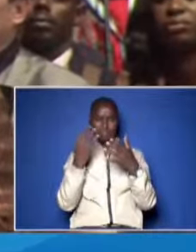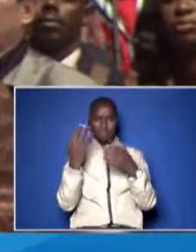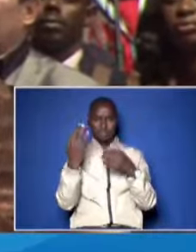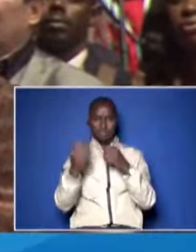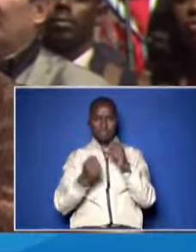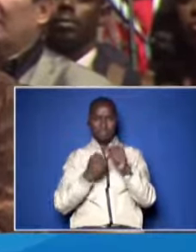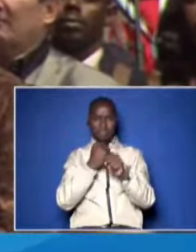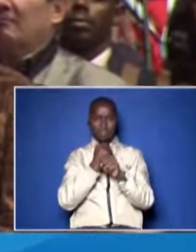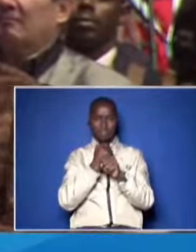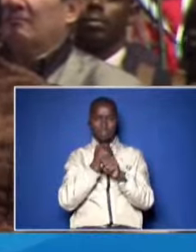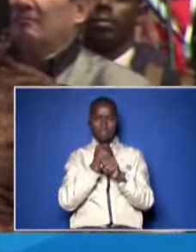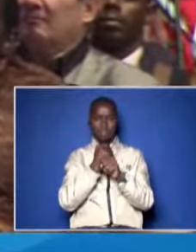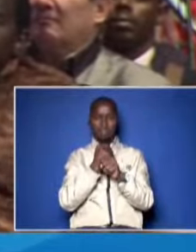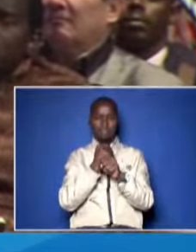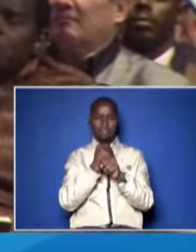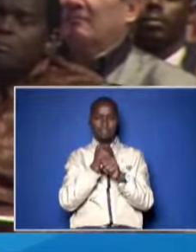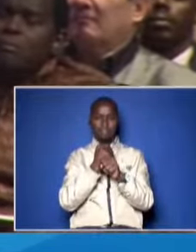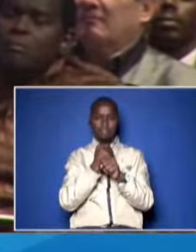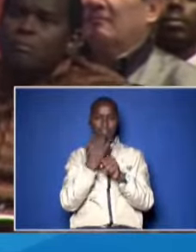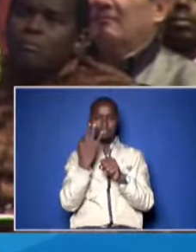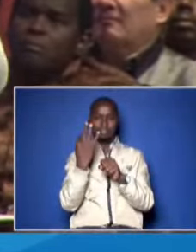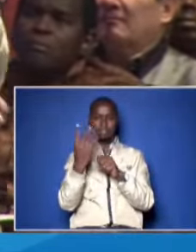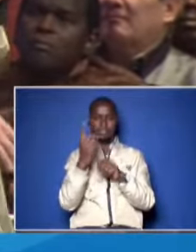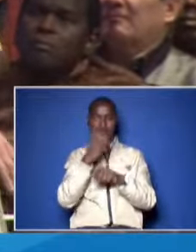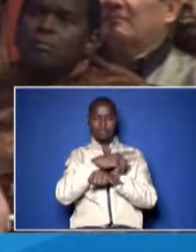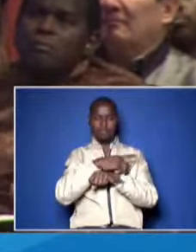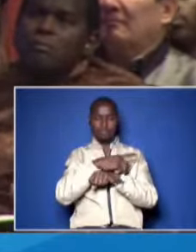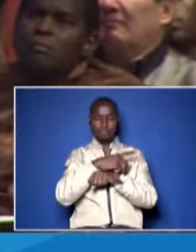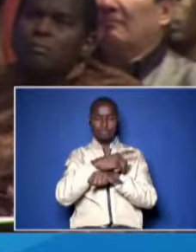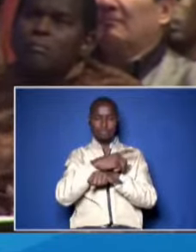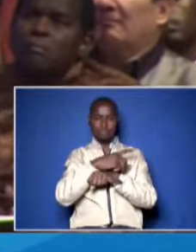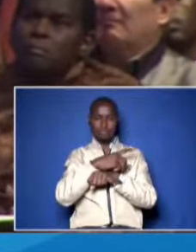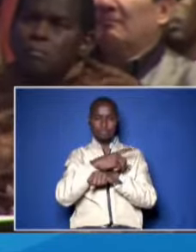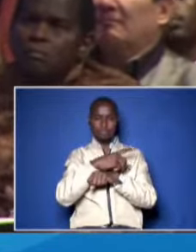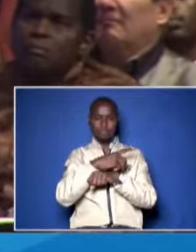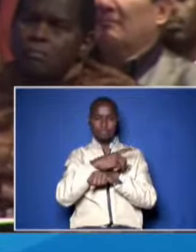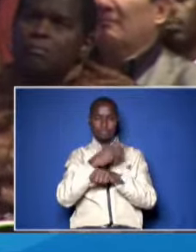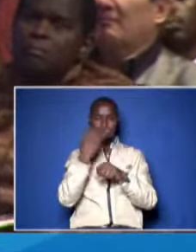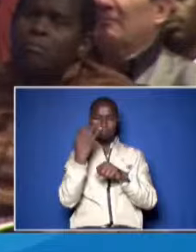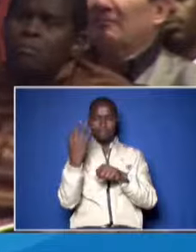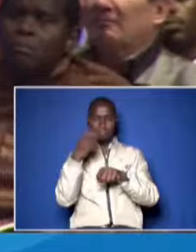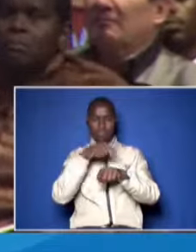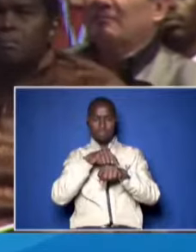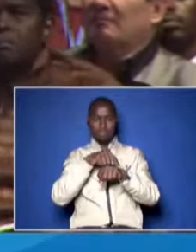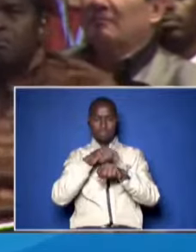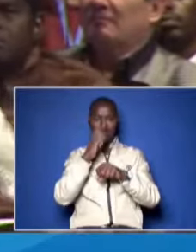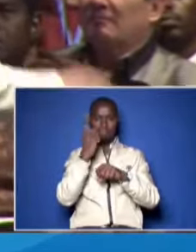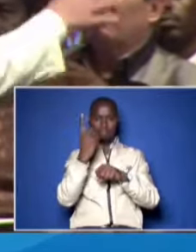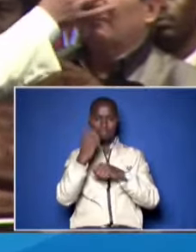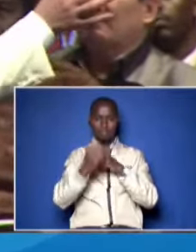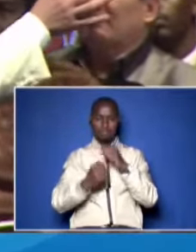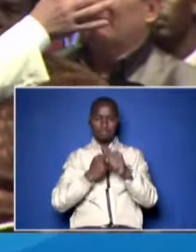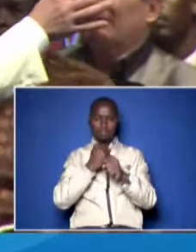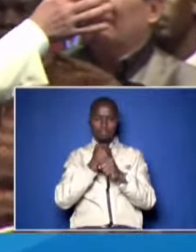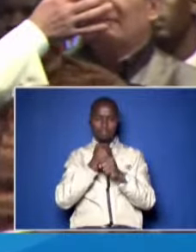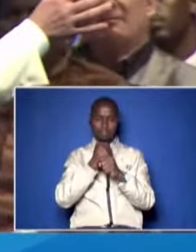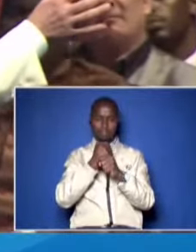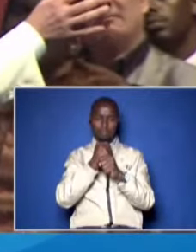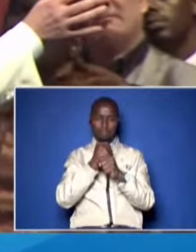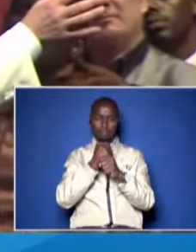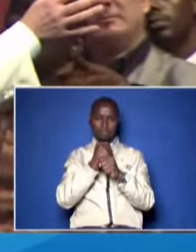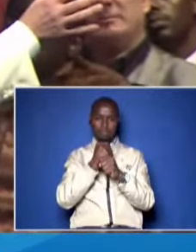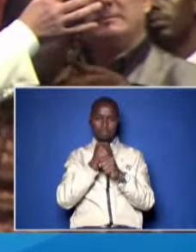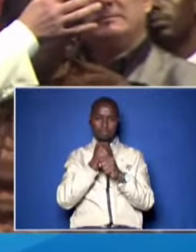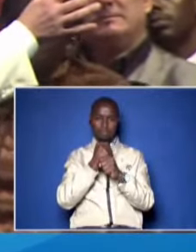challenge you to read it three times a year I did not think I could